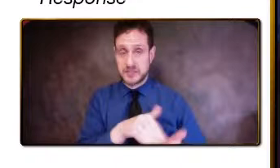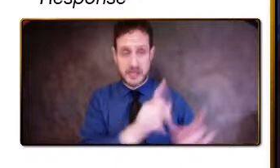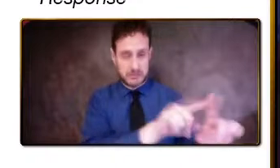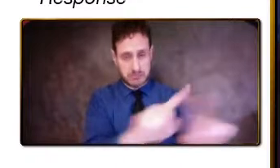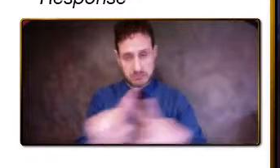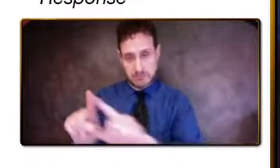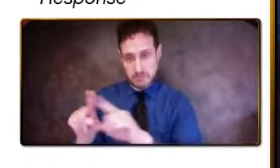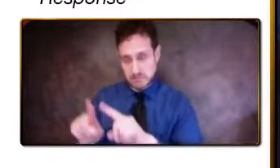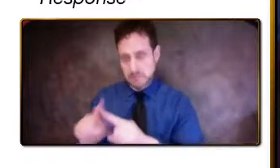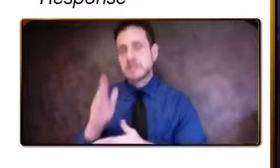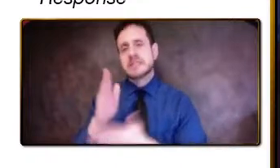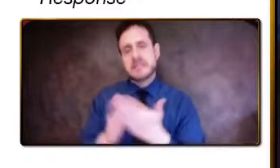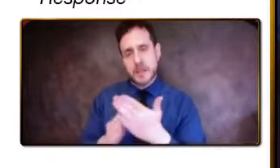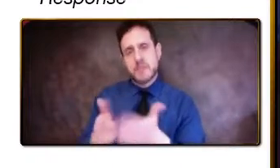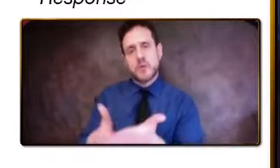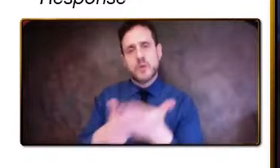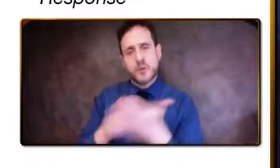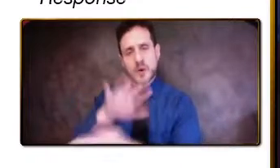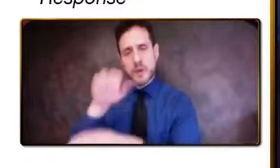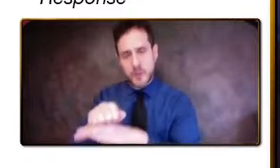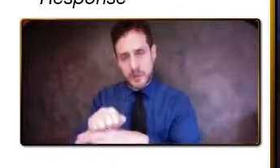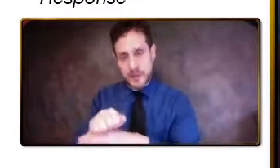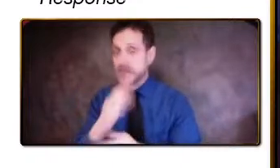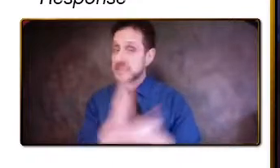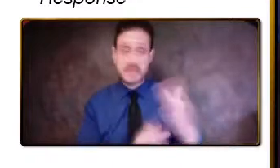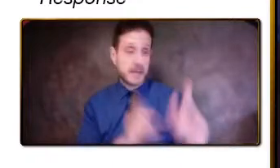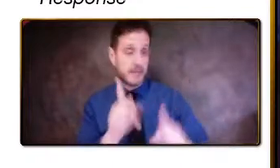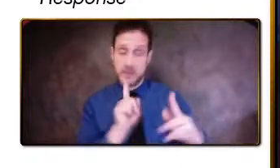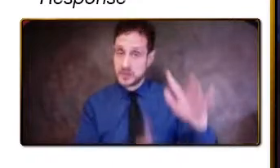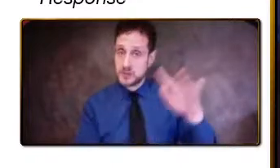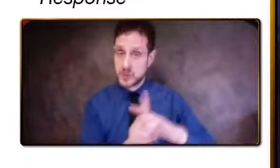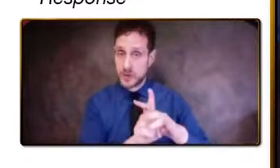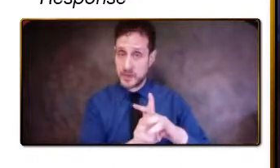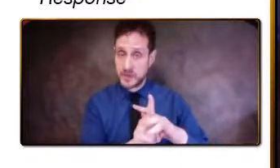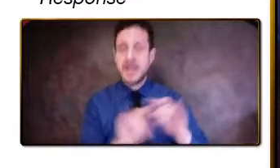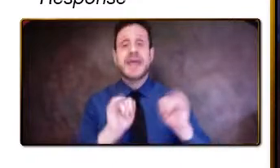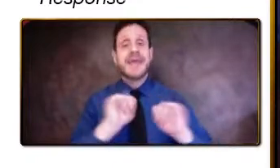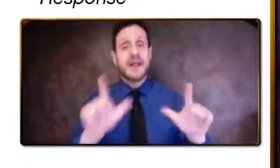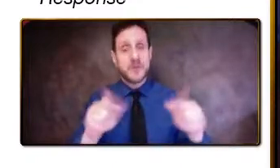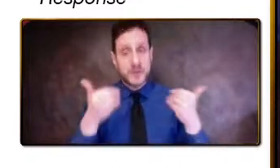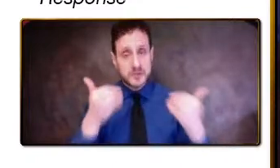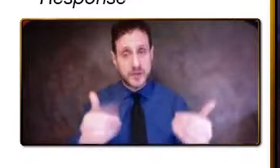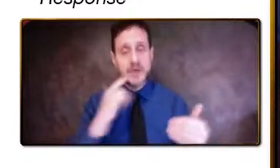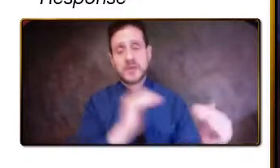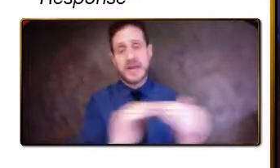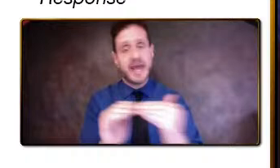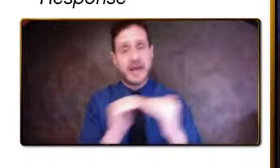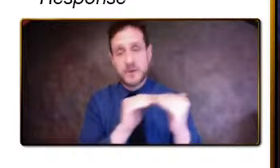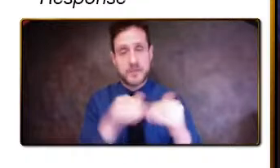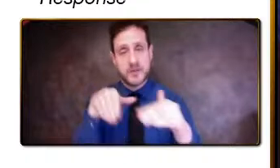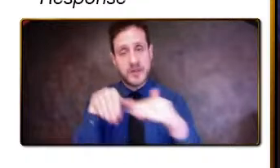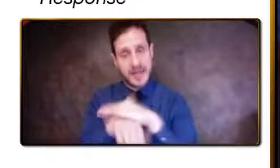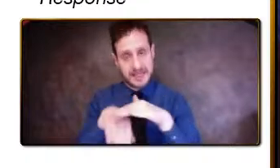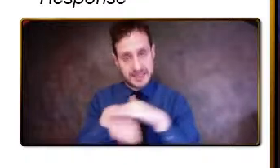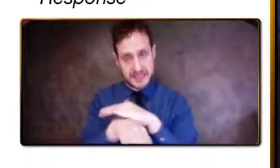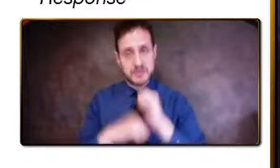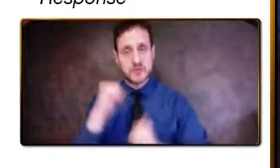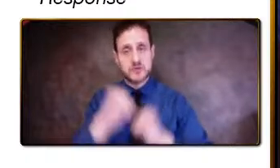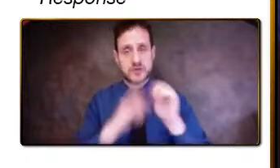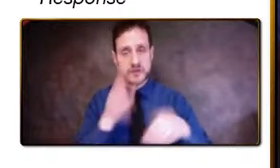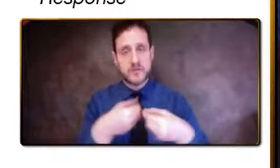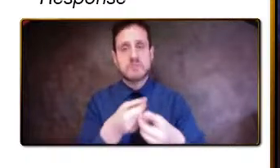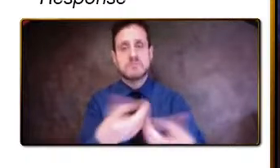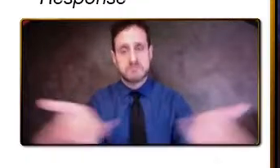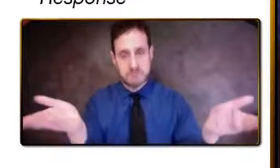some walk-up, all across the state, Illinois is driving forward with an equitable, accessible framework for administering